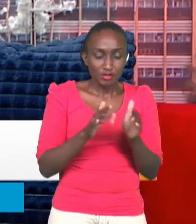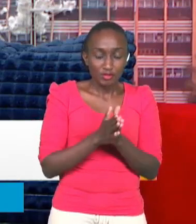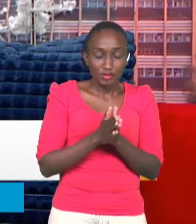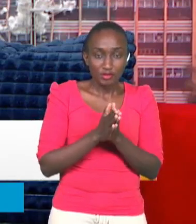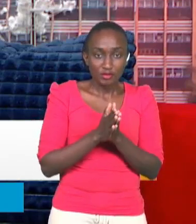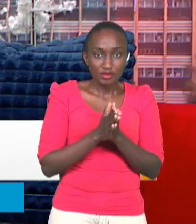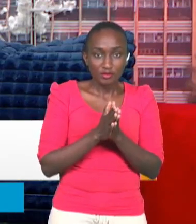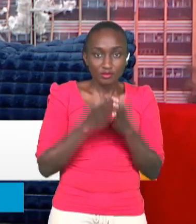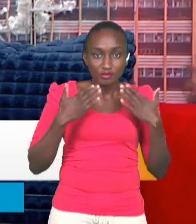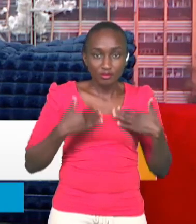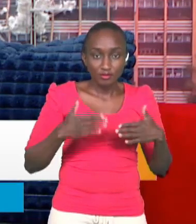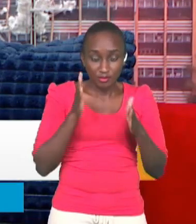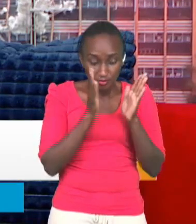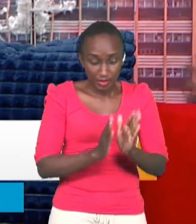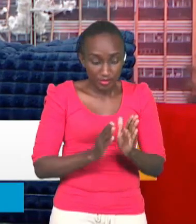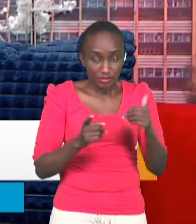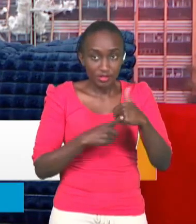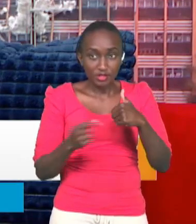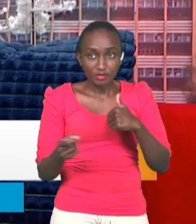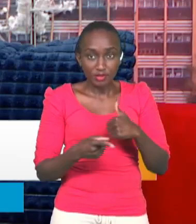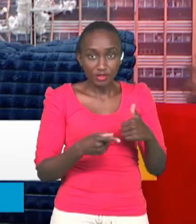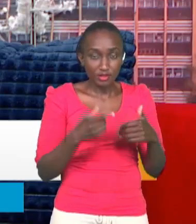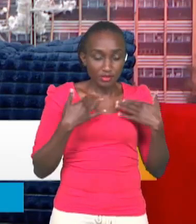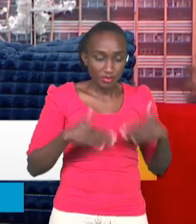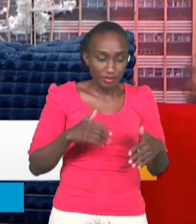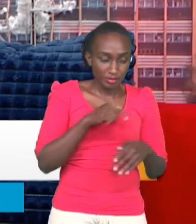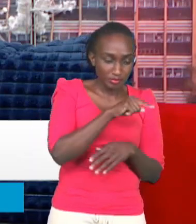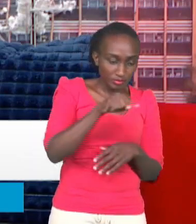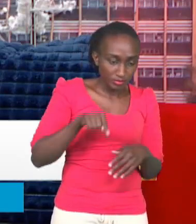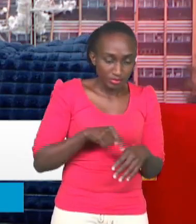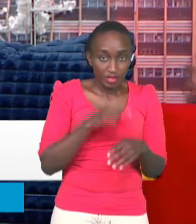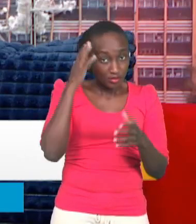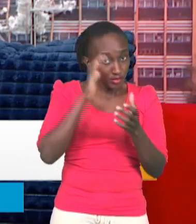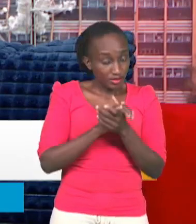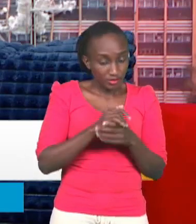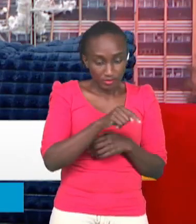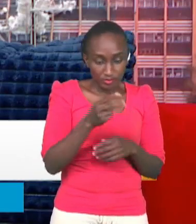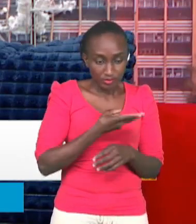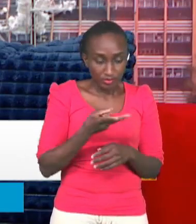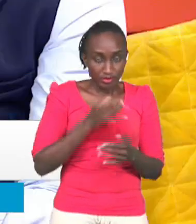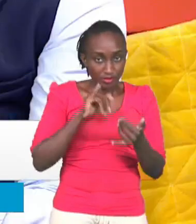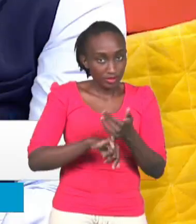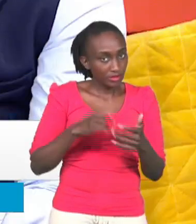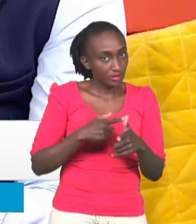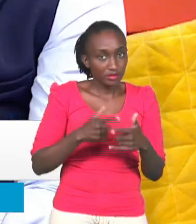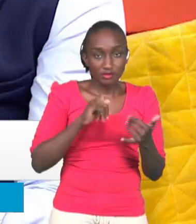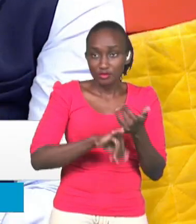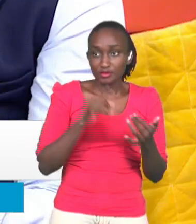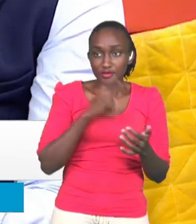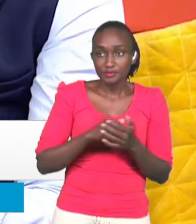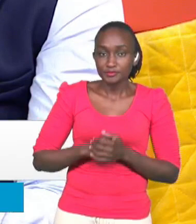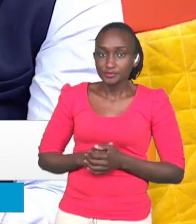for 6 months. Okay. The people around us believed we are married. Okay. And so we are married. All right. So, yeah. Final question. Urban